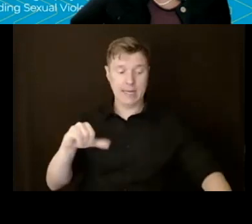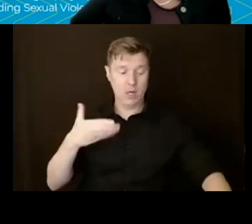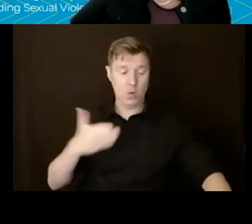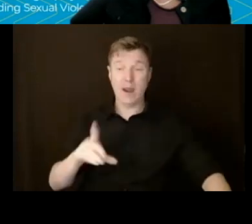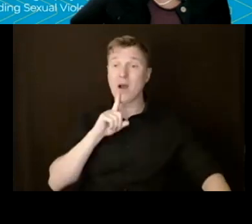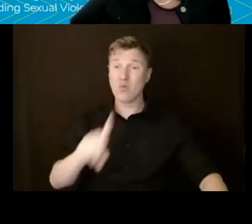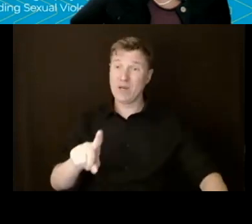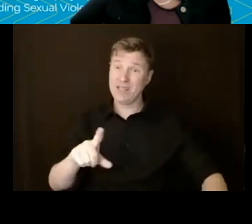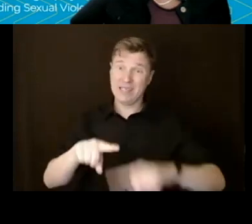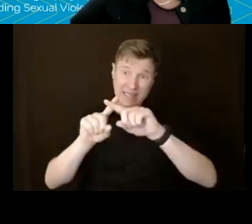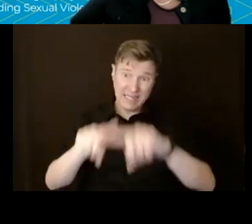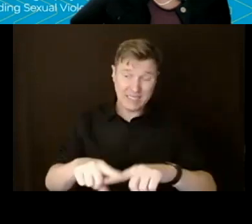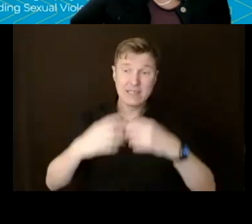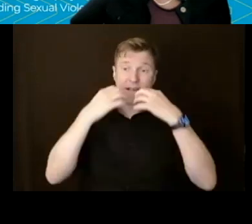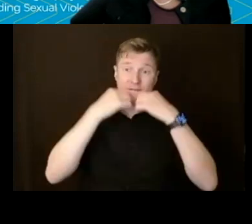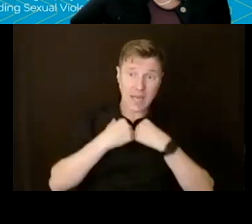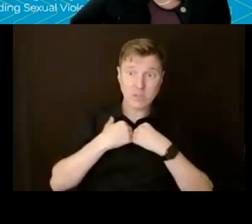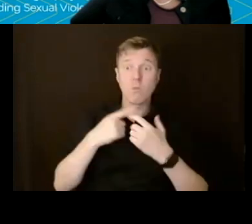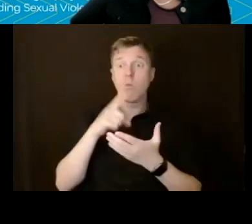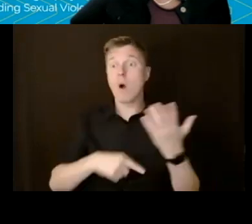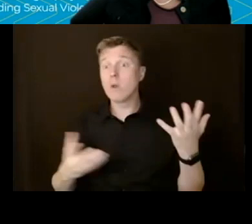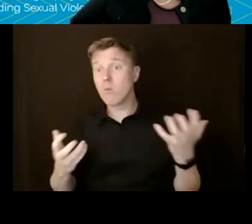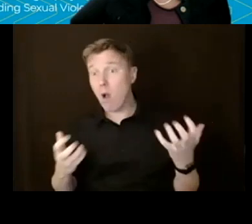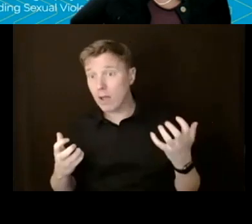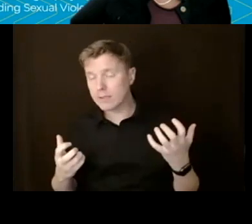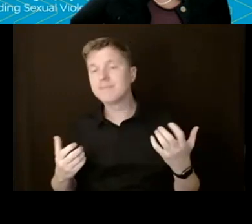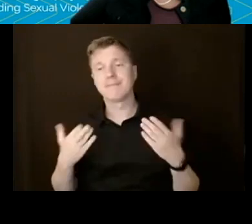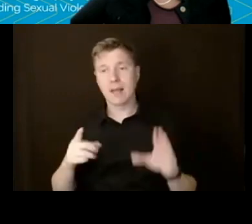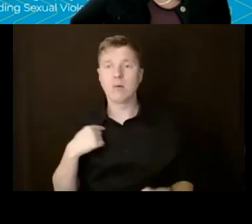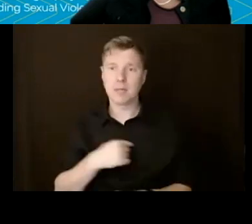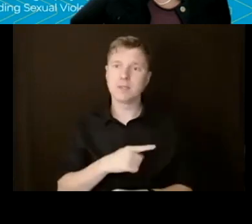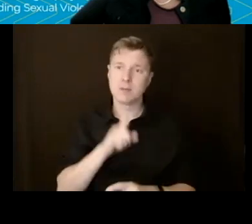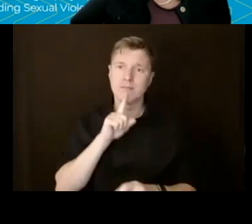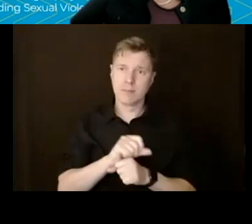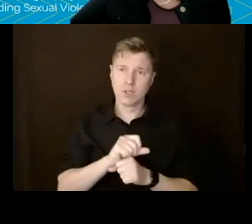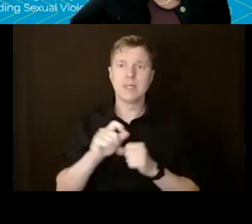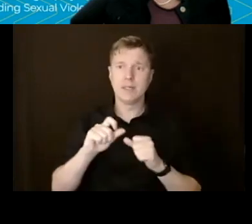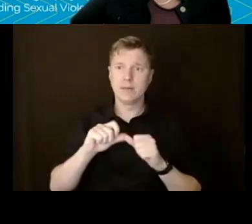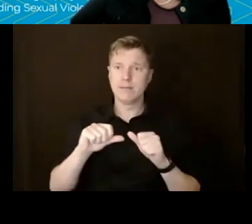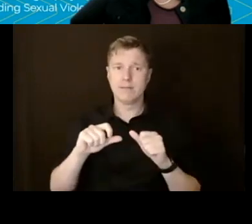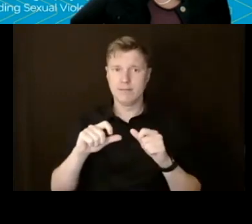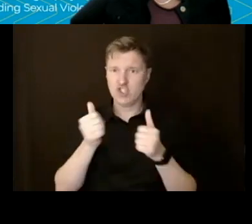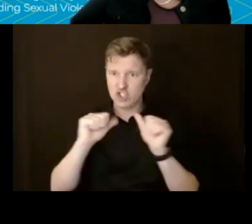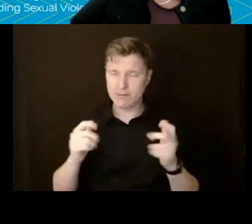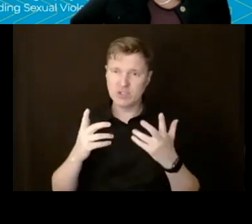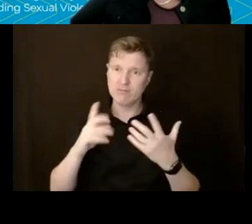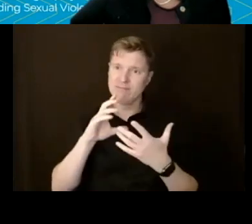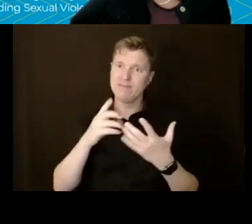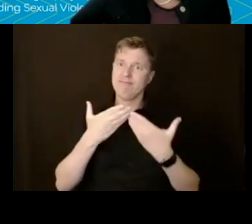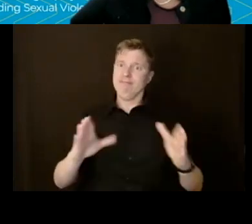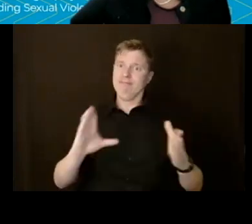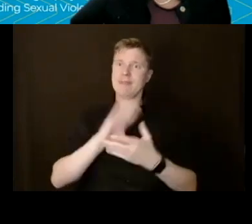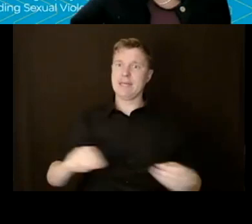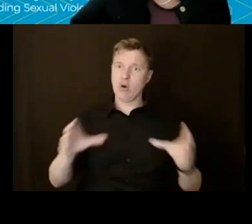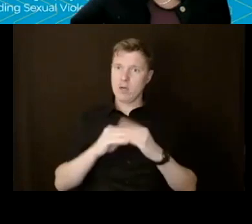the values, leans into what we really want, allows us to really shape that narrative. And again, you can do that in